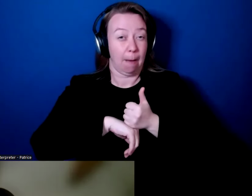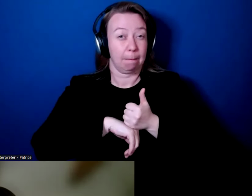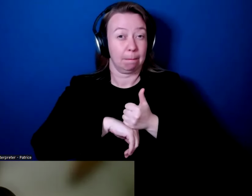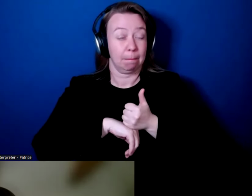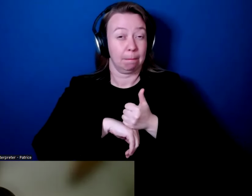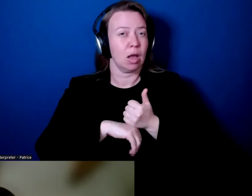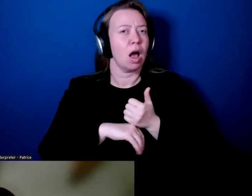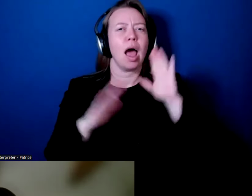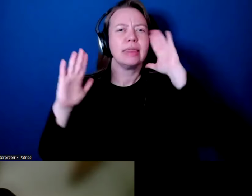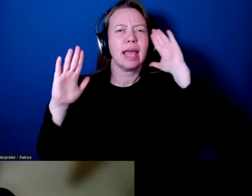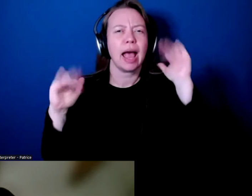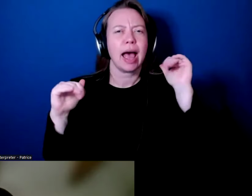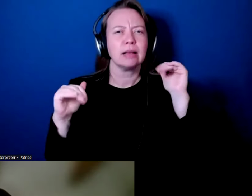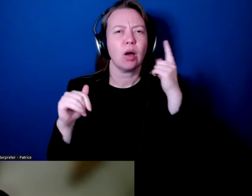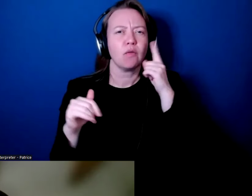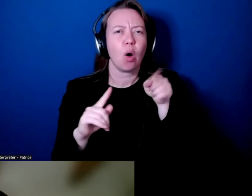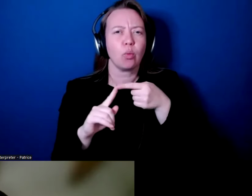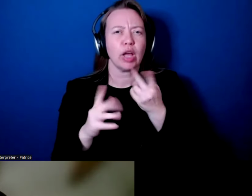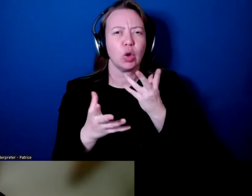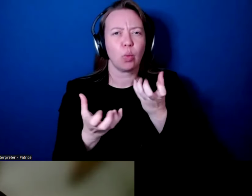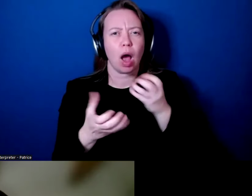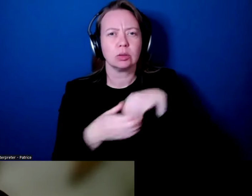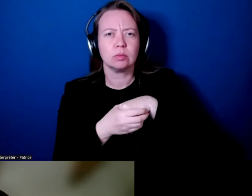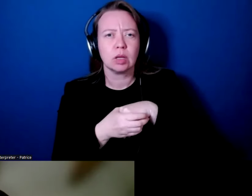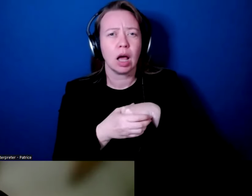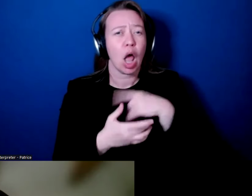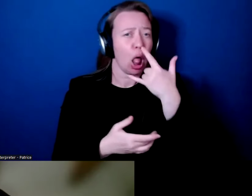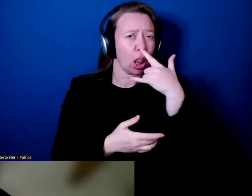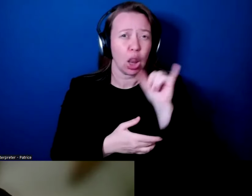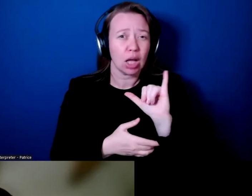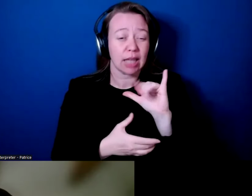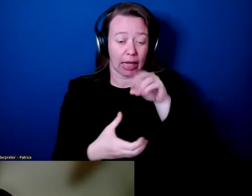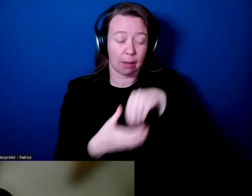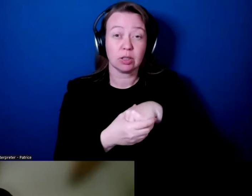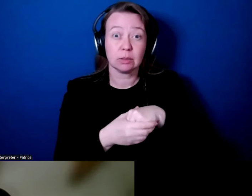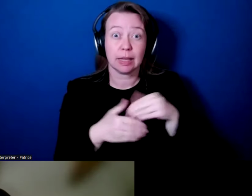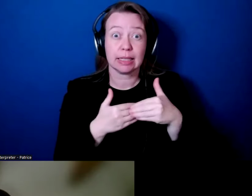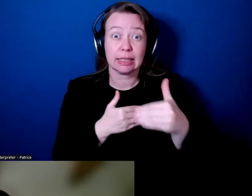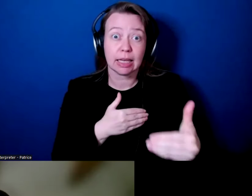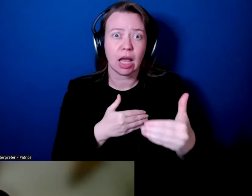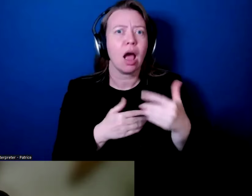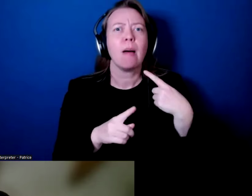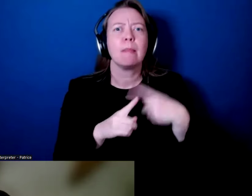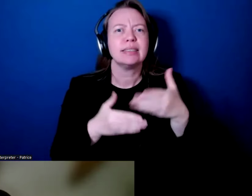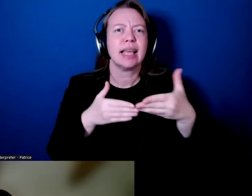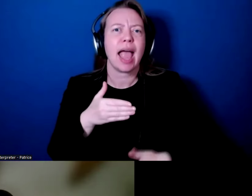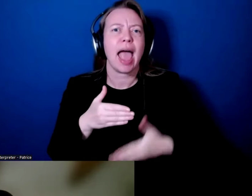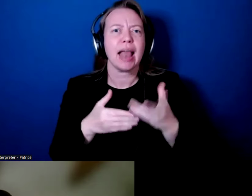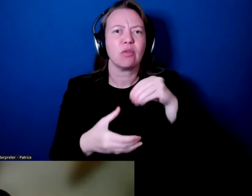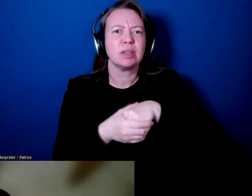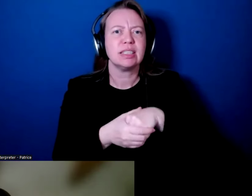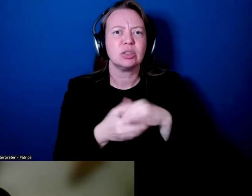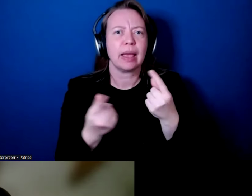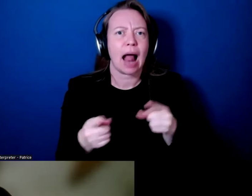the expectations of participation, what will that participation look like over time, but also what's going to be done at the end of that or